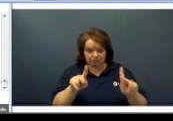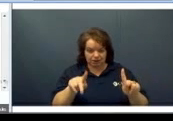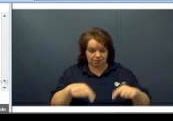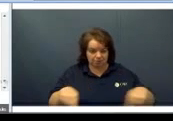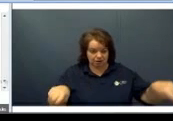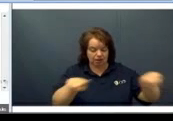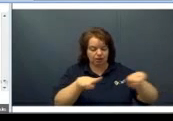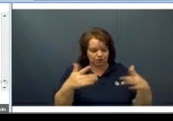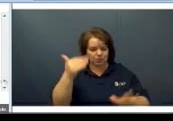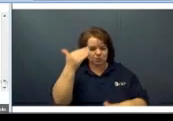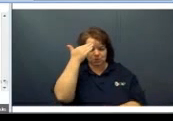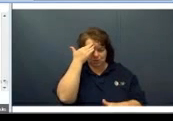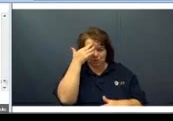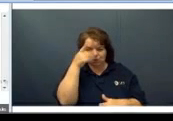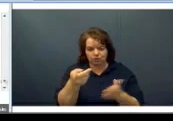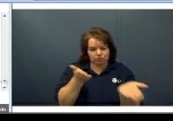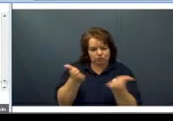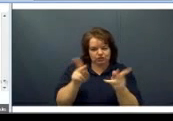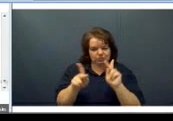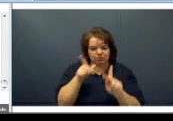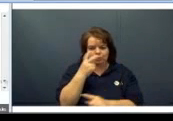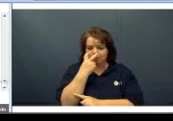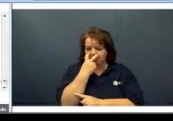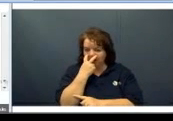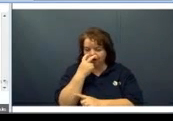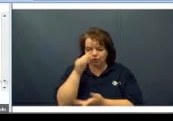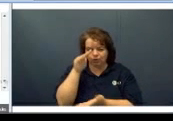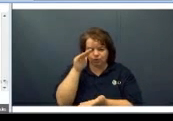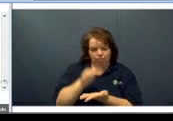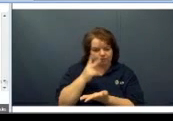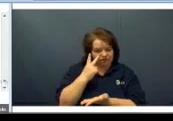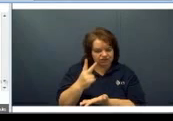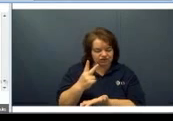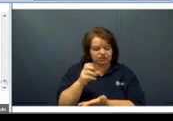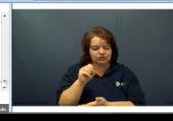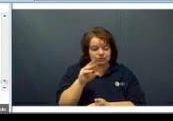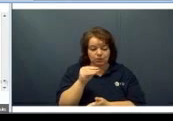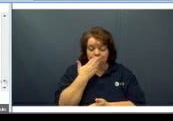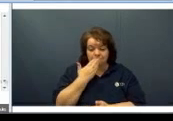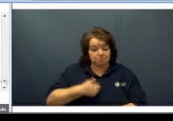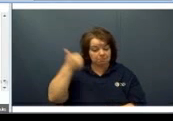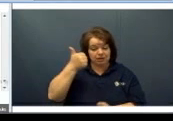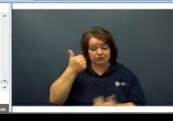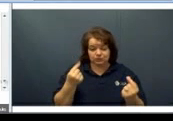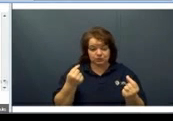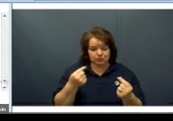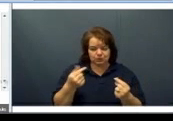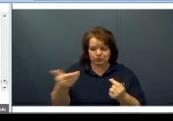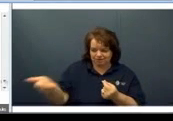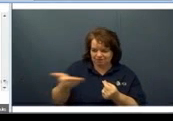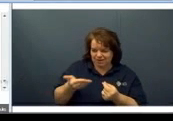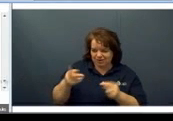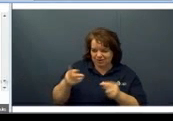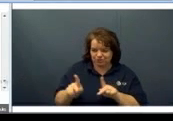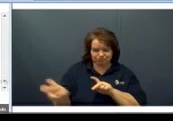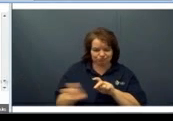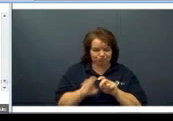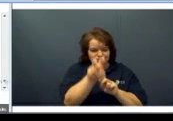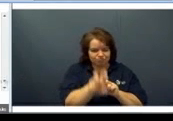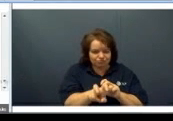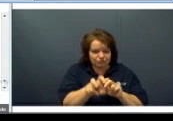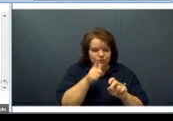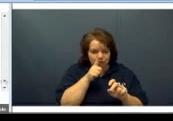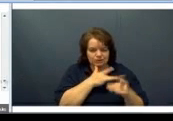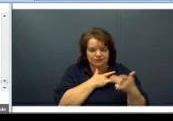or 60% of you know that you are serving people who are blind or low vision, so the best thing you can